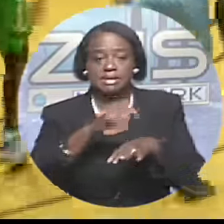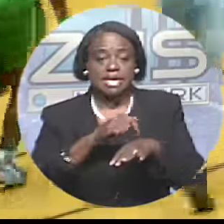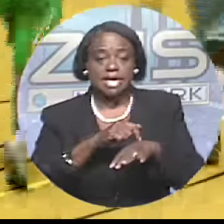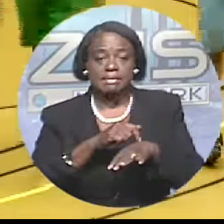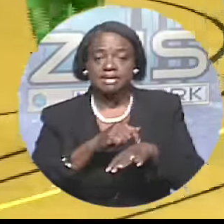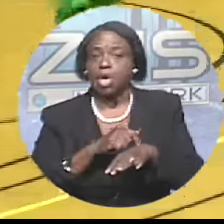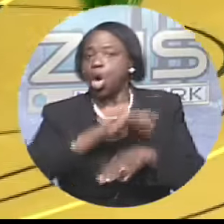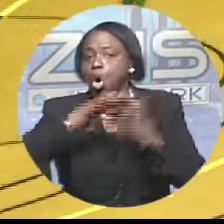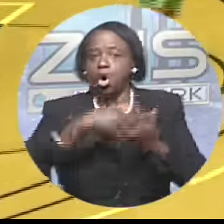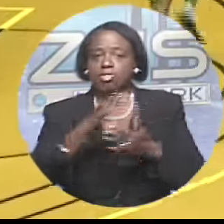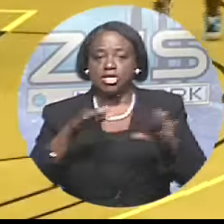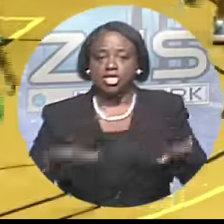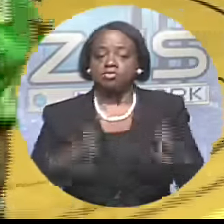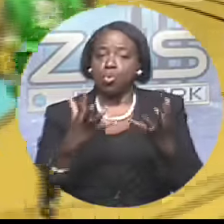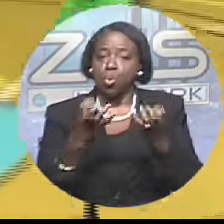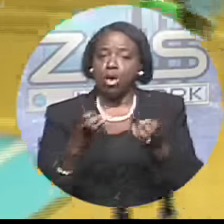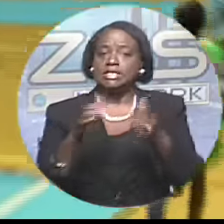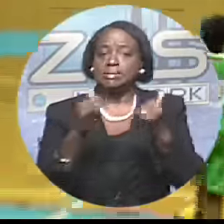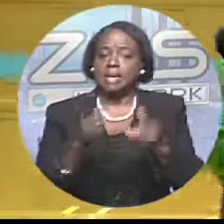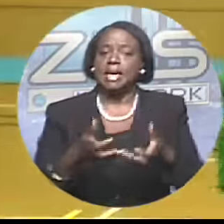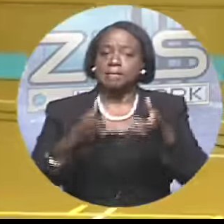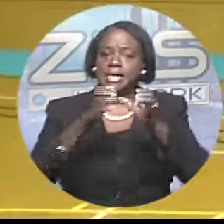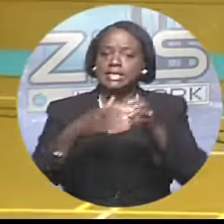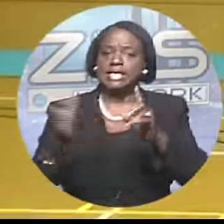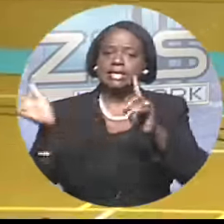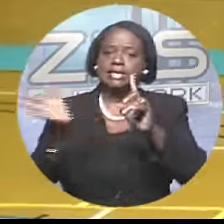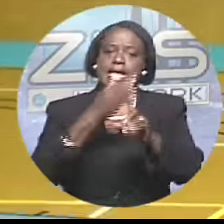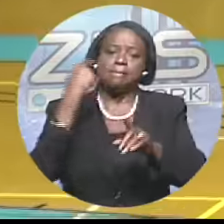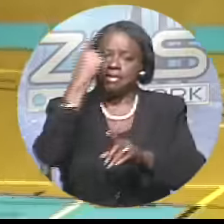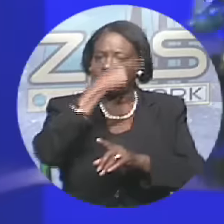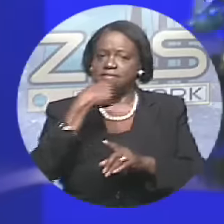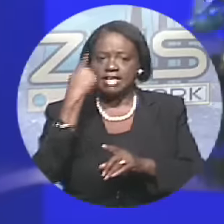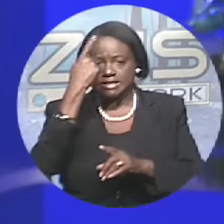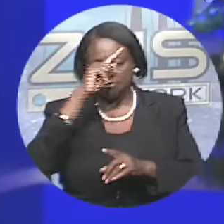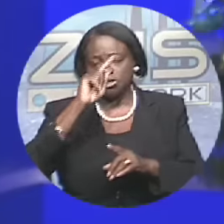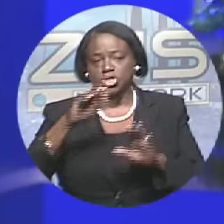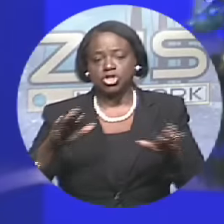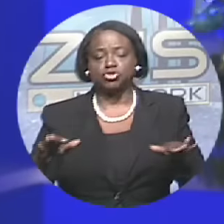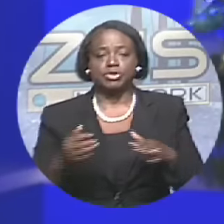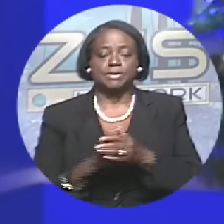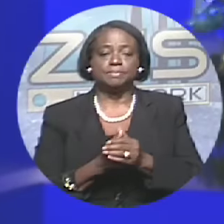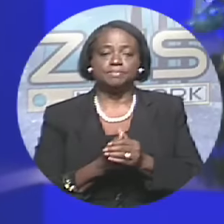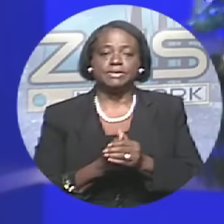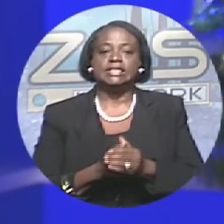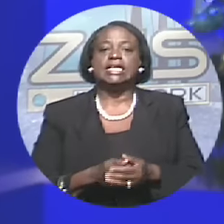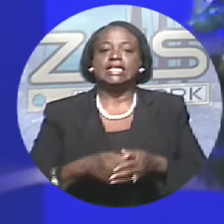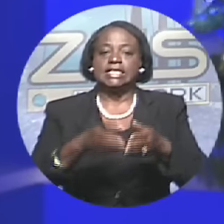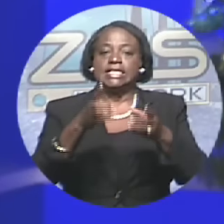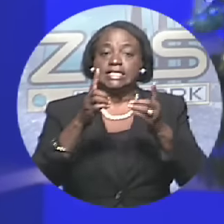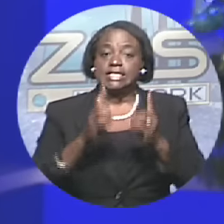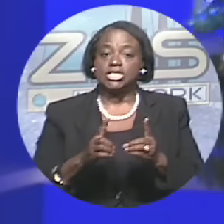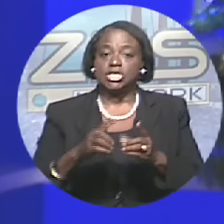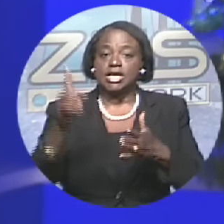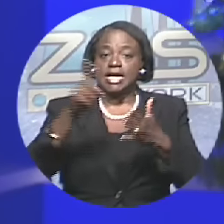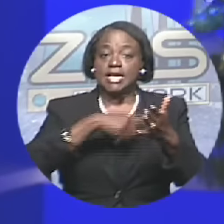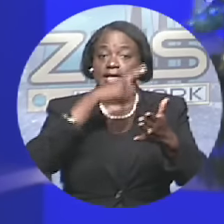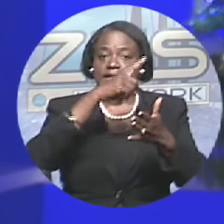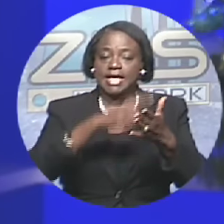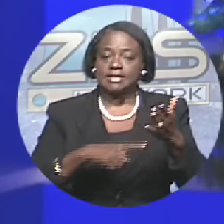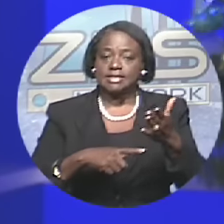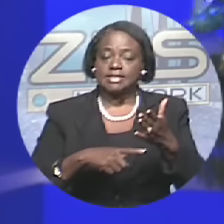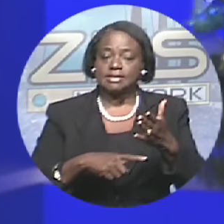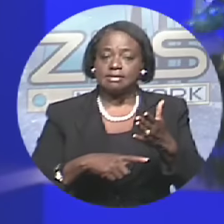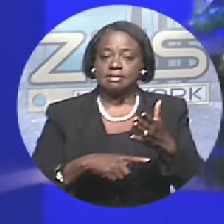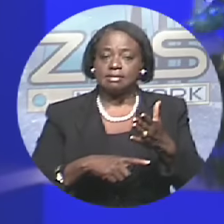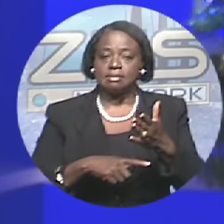now want to play basketball, it's a slap in the face to the kids. It's a slap in the face. The decision to cancel the annual tournament was made because of